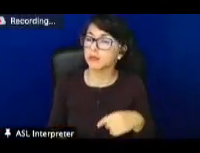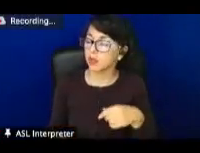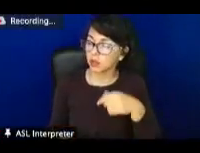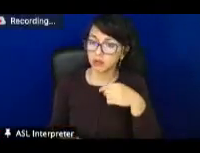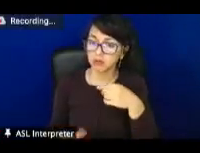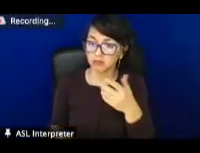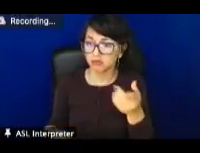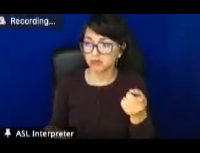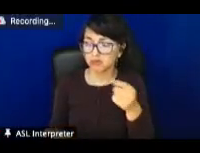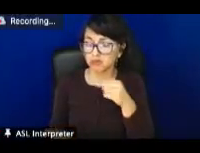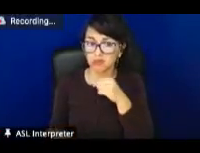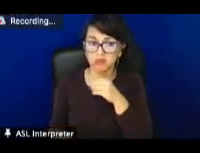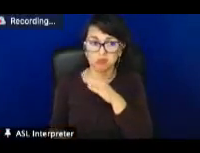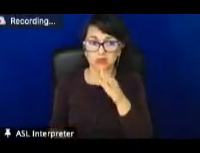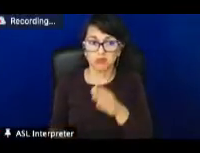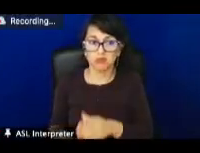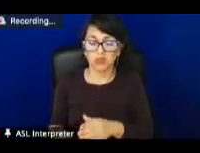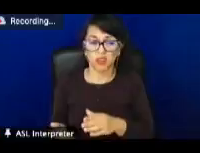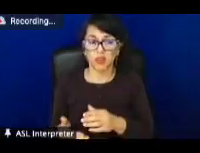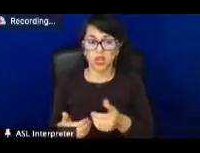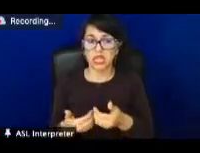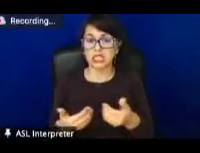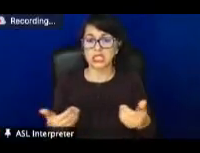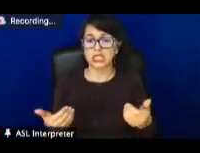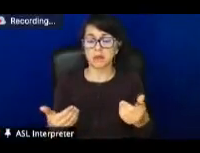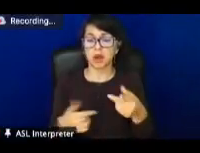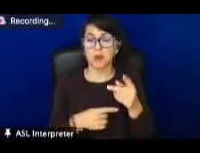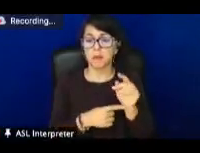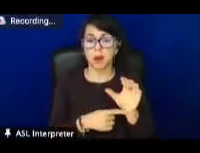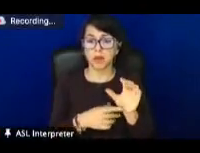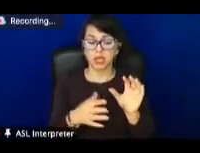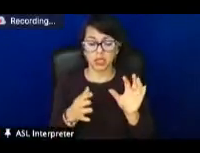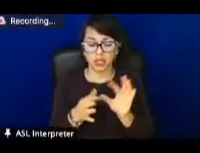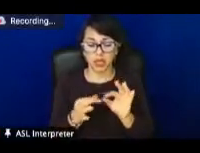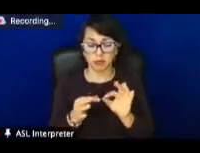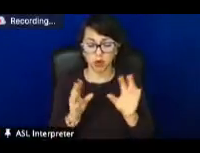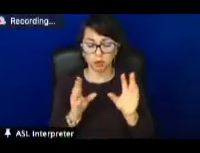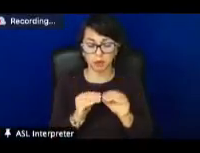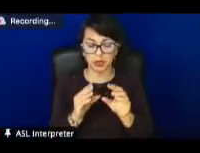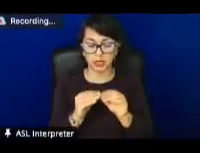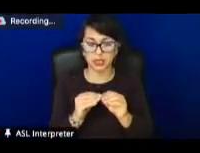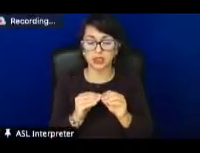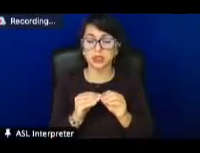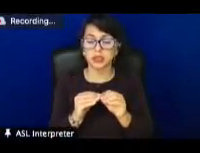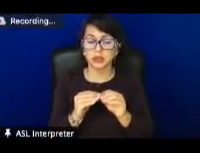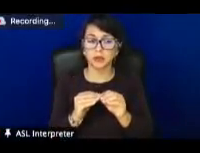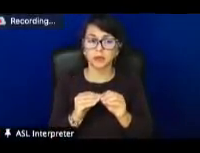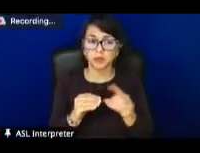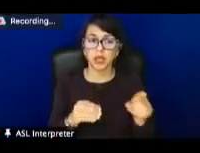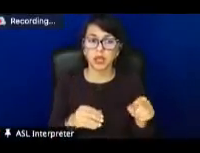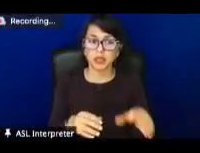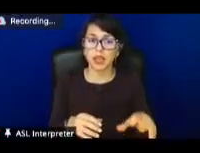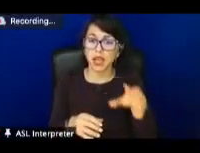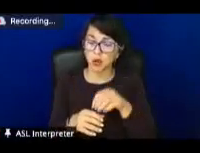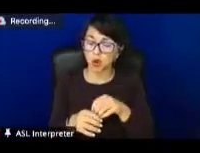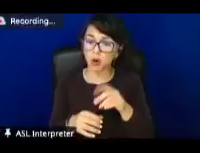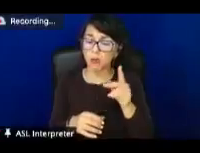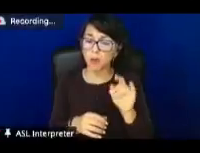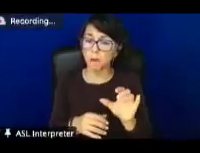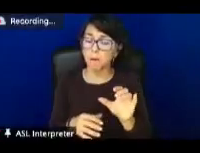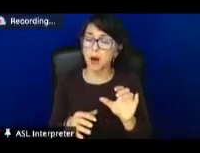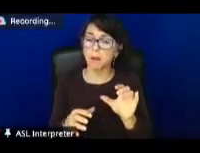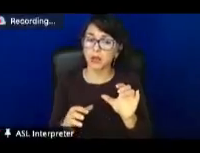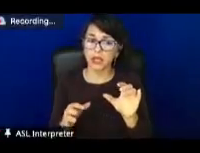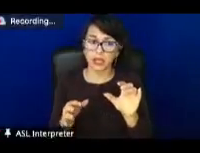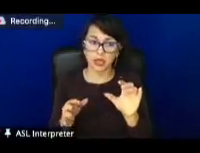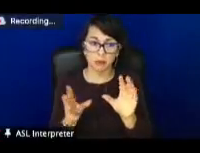a separate set of public input meetings apart from other meetings. They incorporated public input into their regular business meetings, but